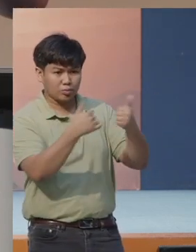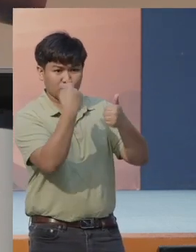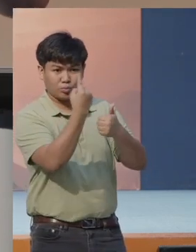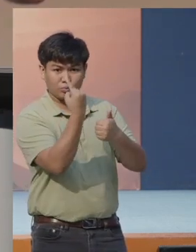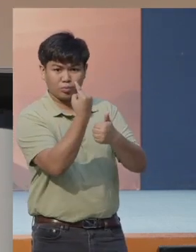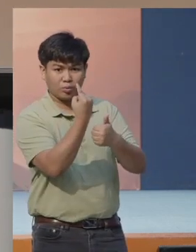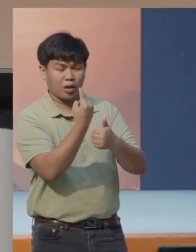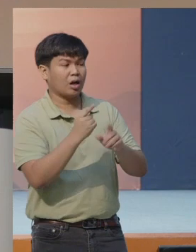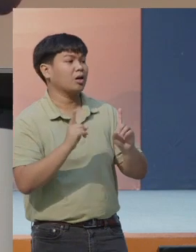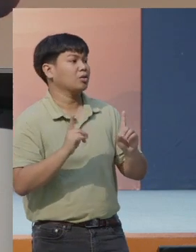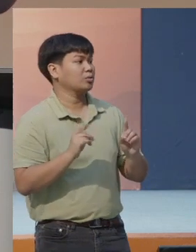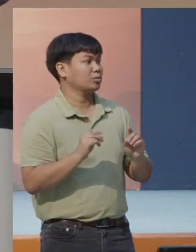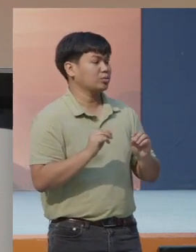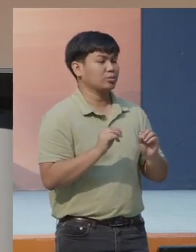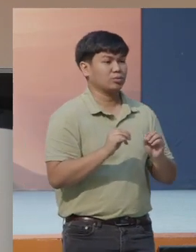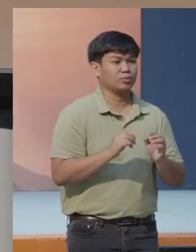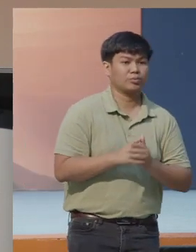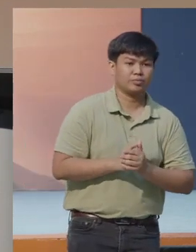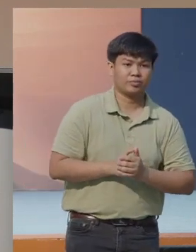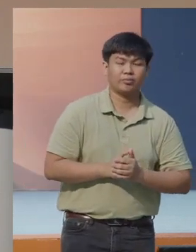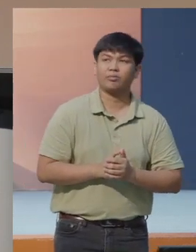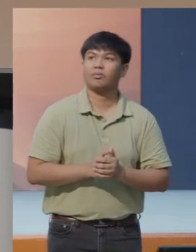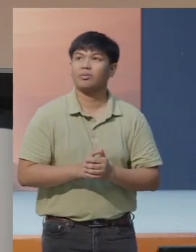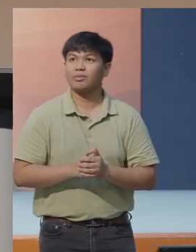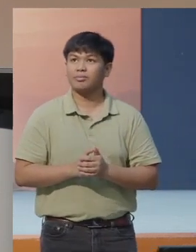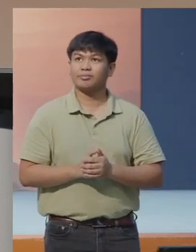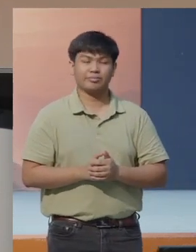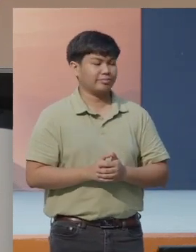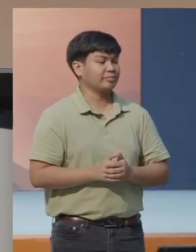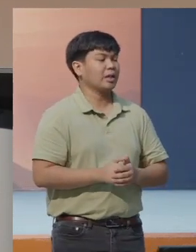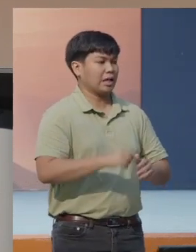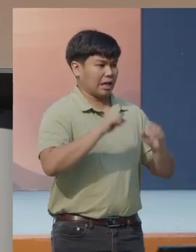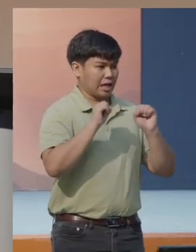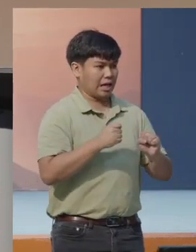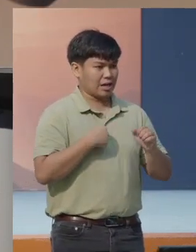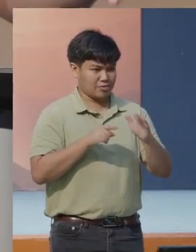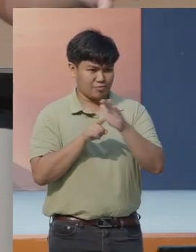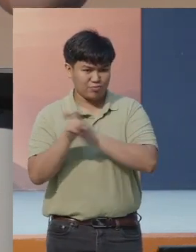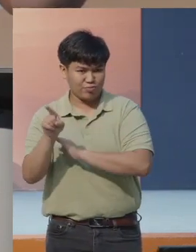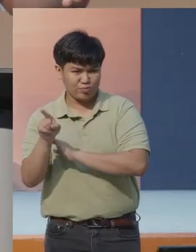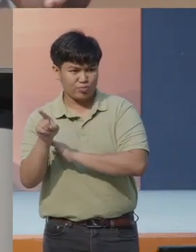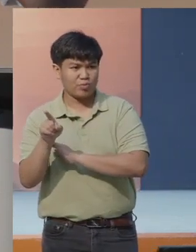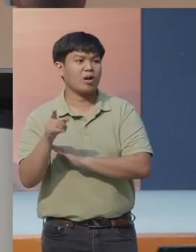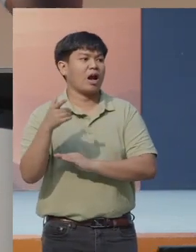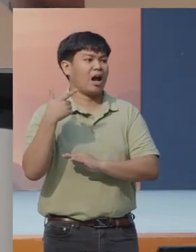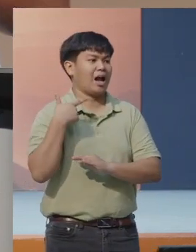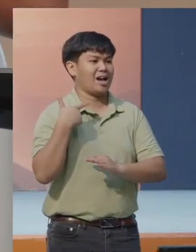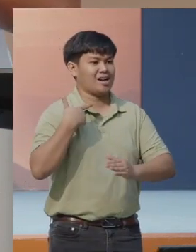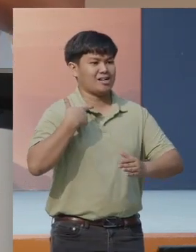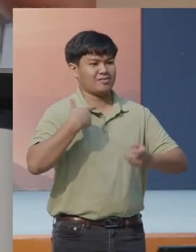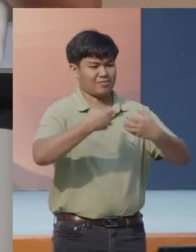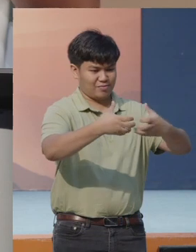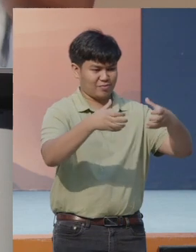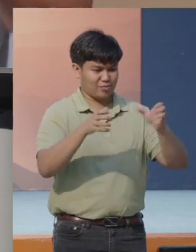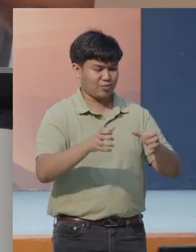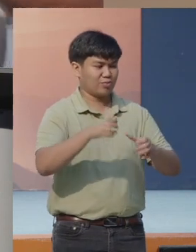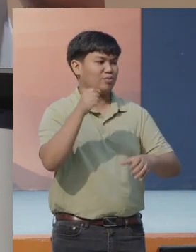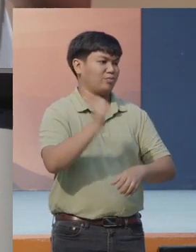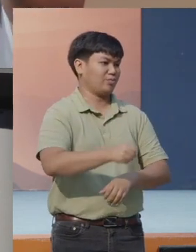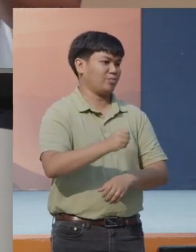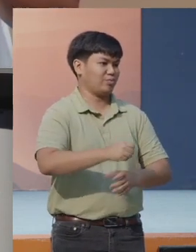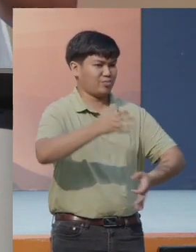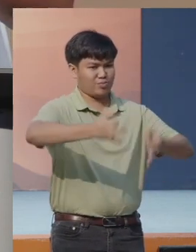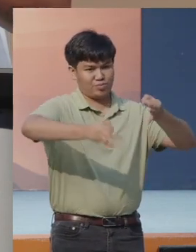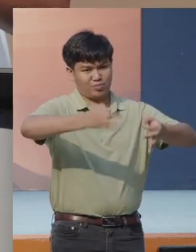those wishing to avenge them until they could come to a trial. Sabi sa Numbers